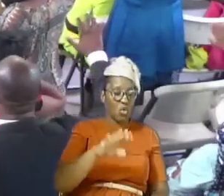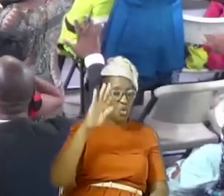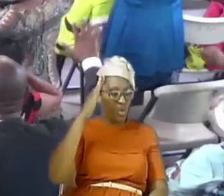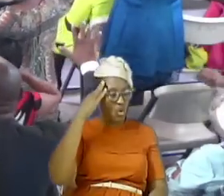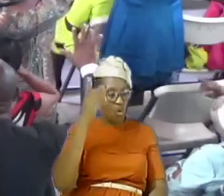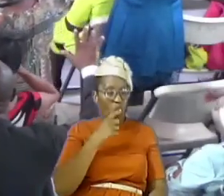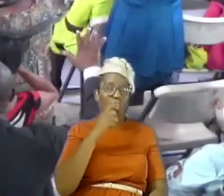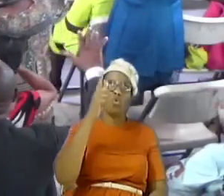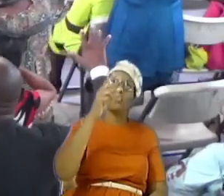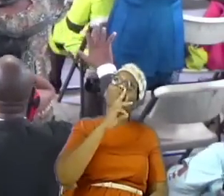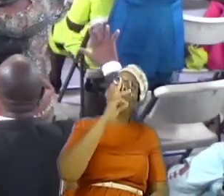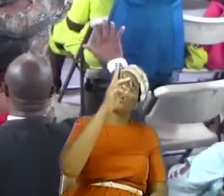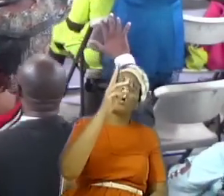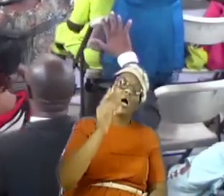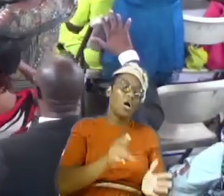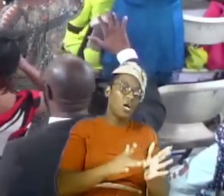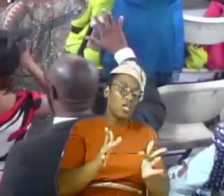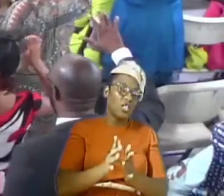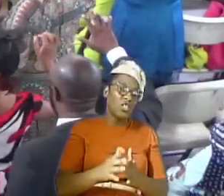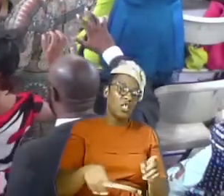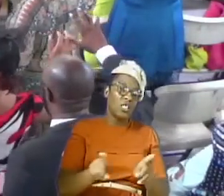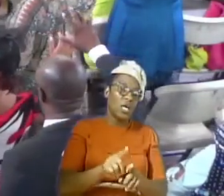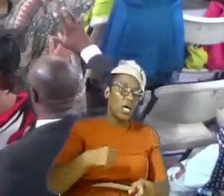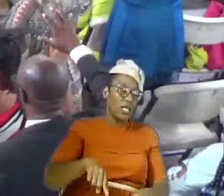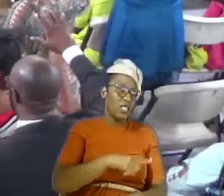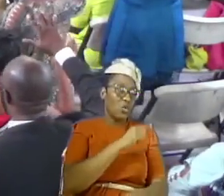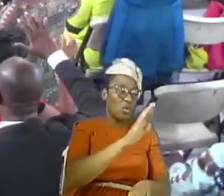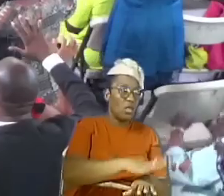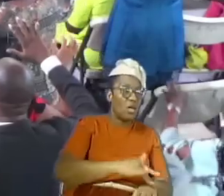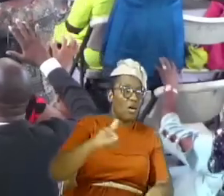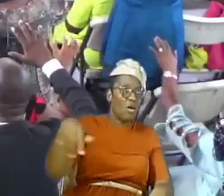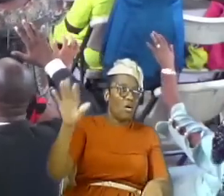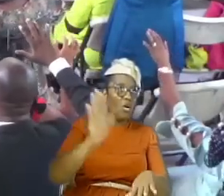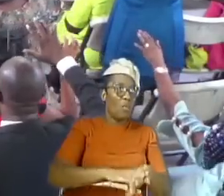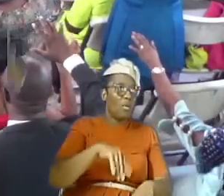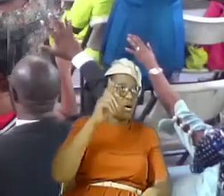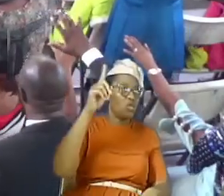you said, Jesus, please, mighty God, Jesus.